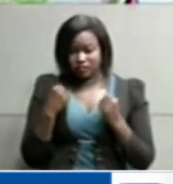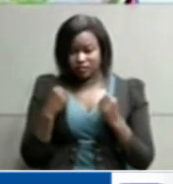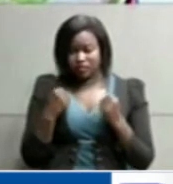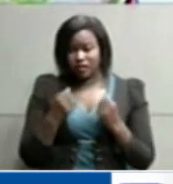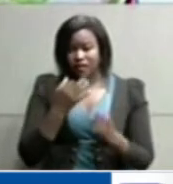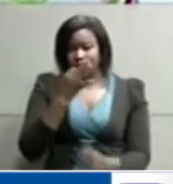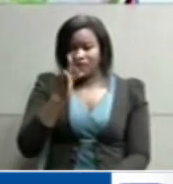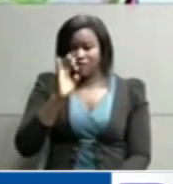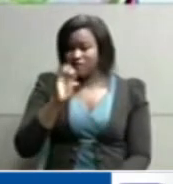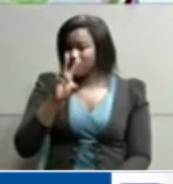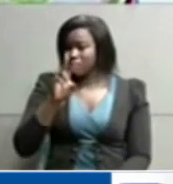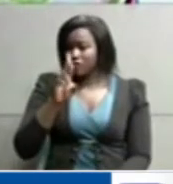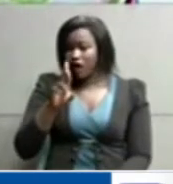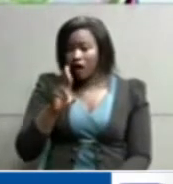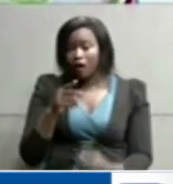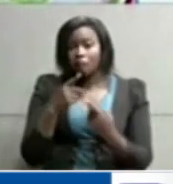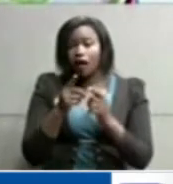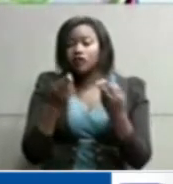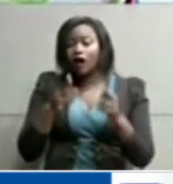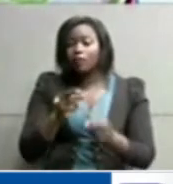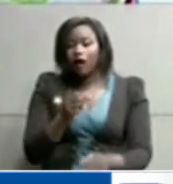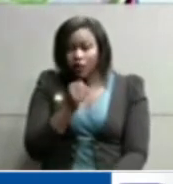but he was not coughing,